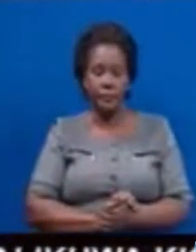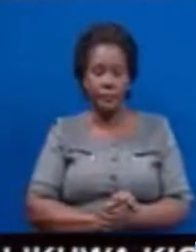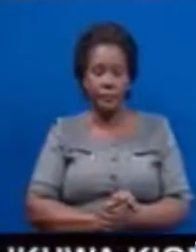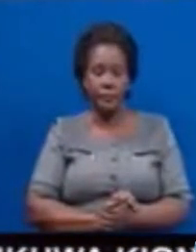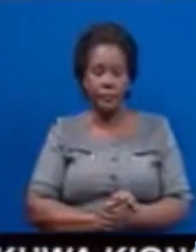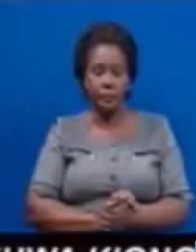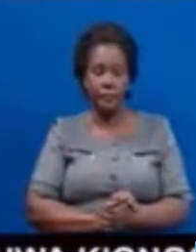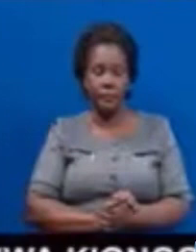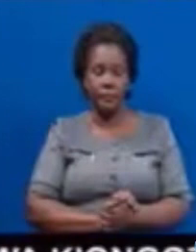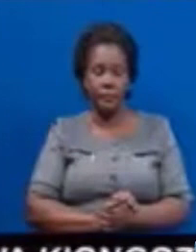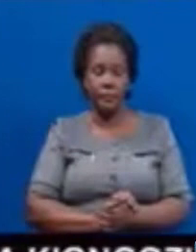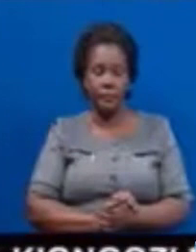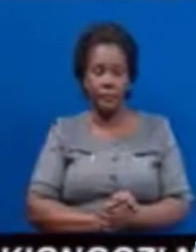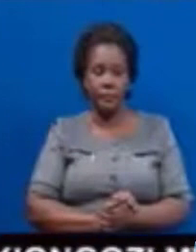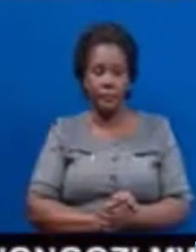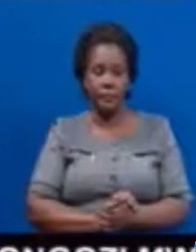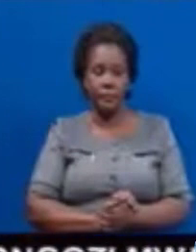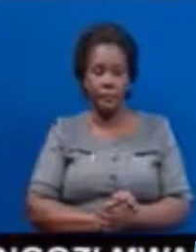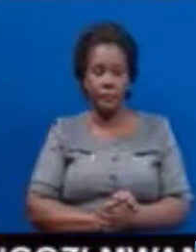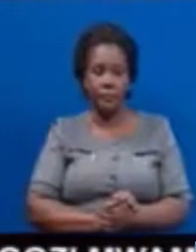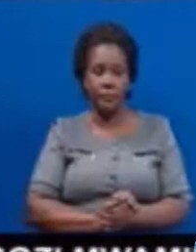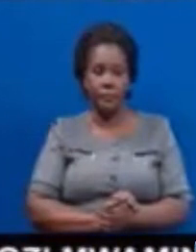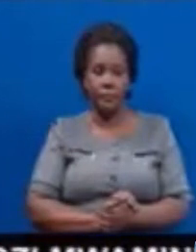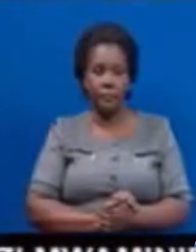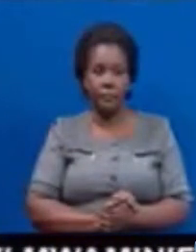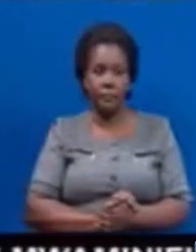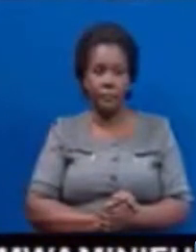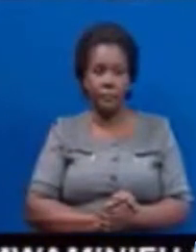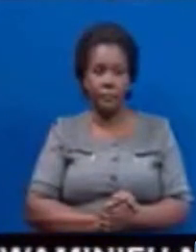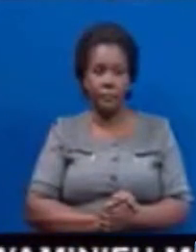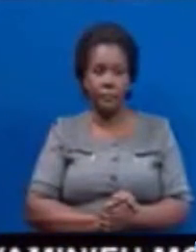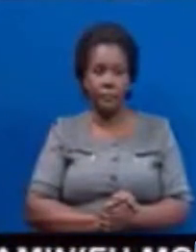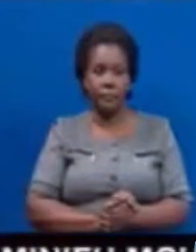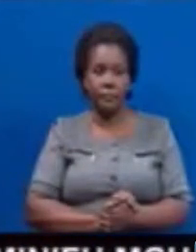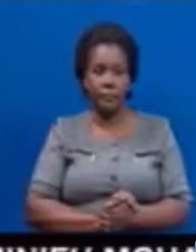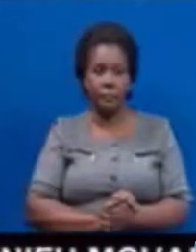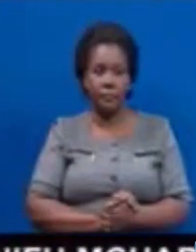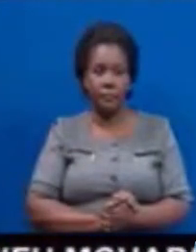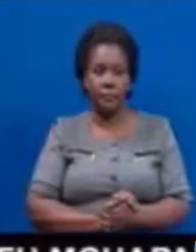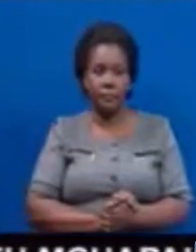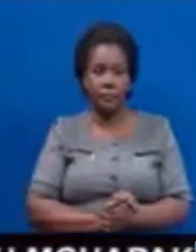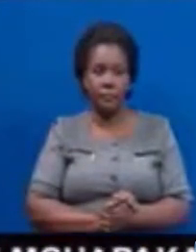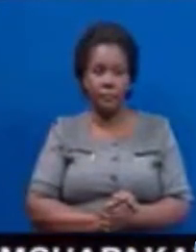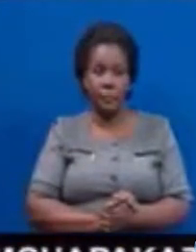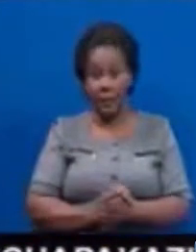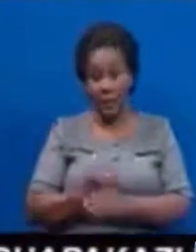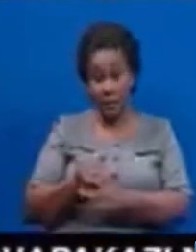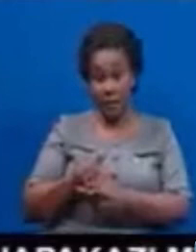This ability to let no one see his next move coming,